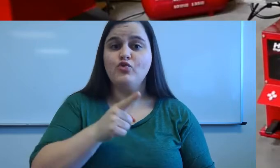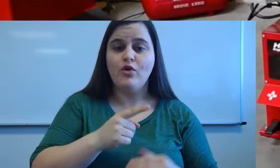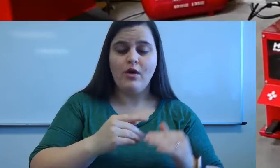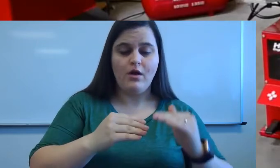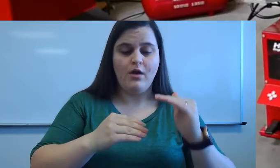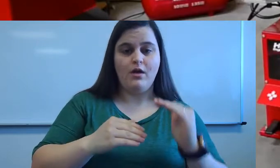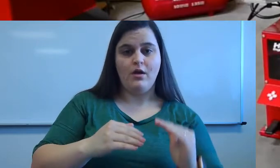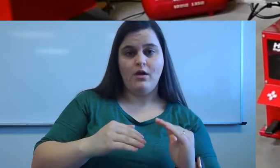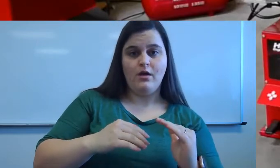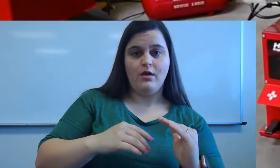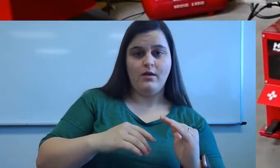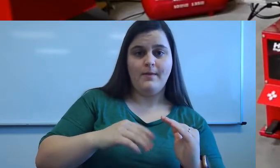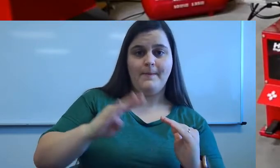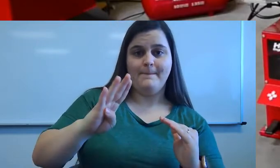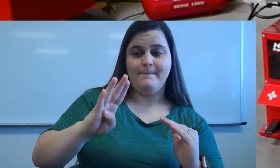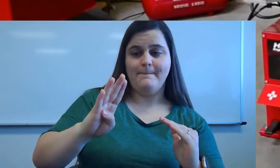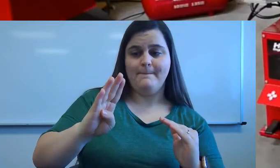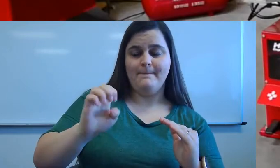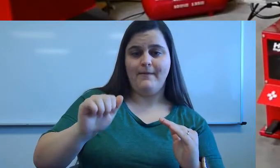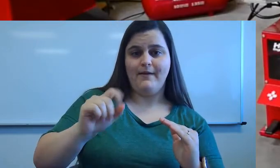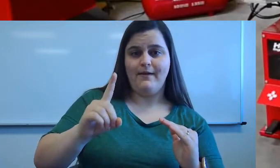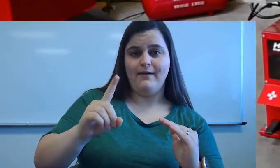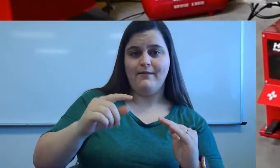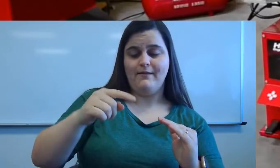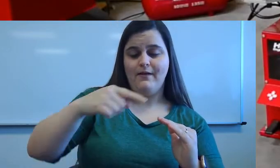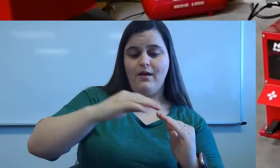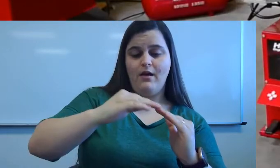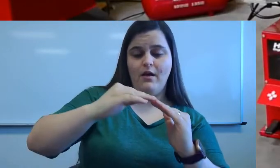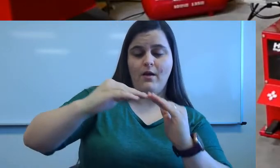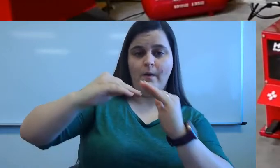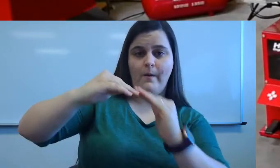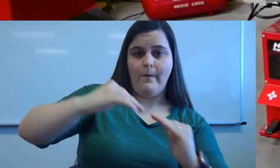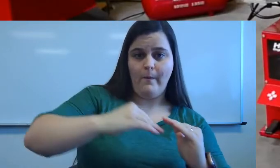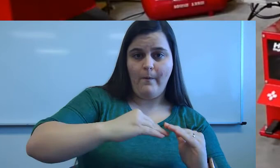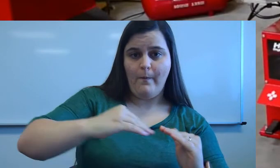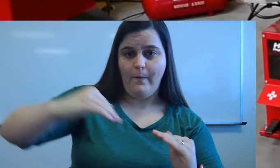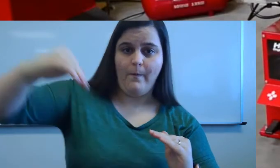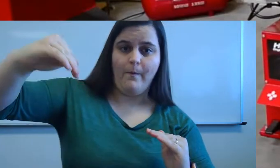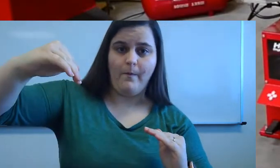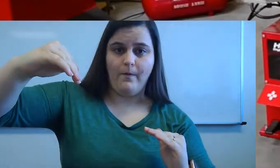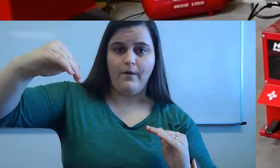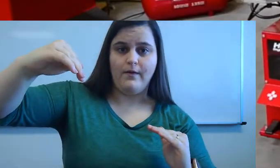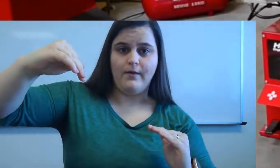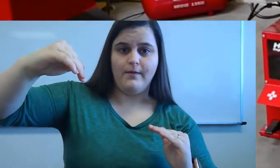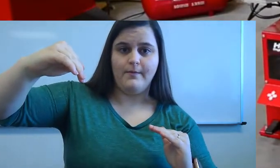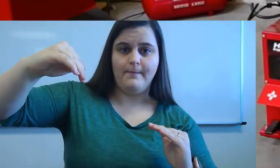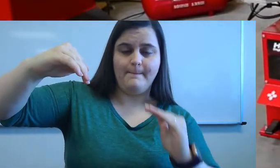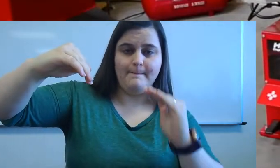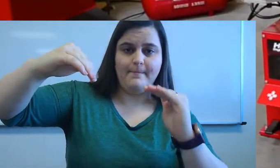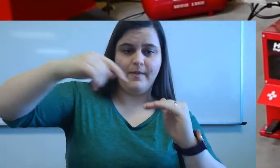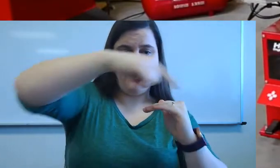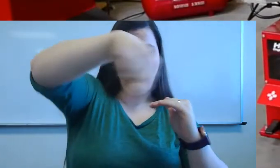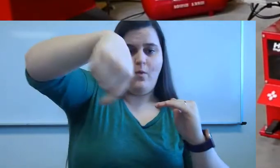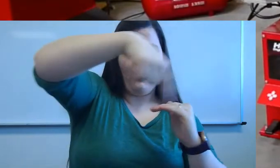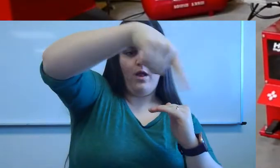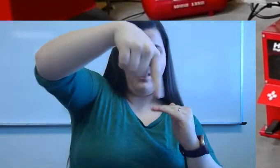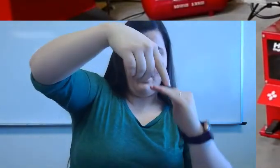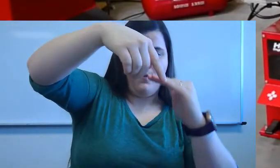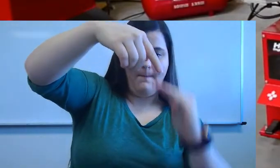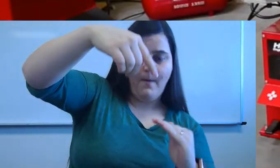making sure the bead of the tire is below the head of the duck and the bead of the tire is below the lip of the wheel.